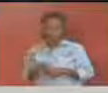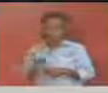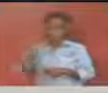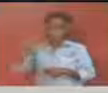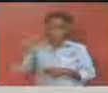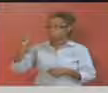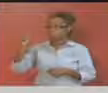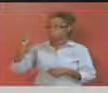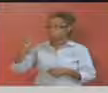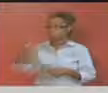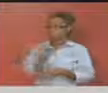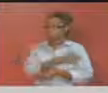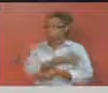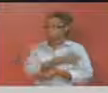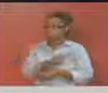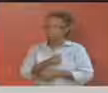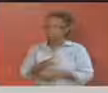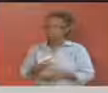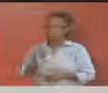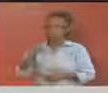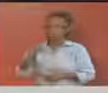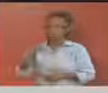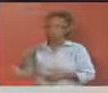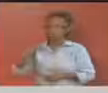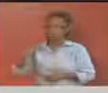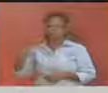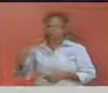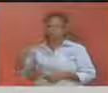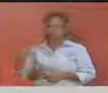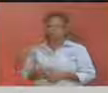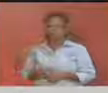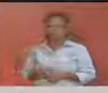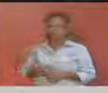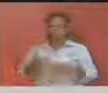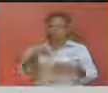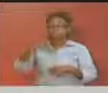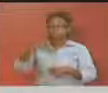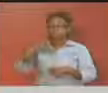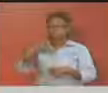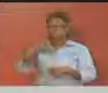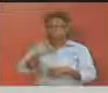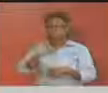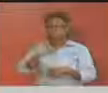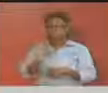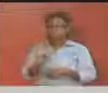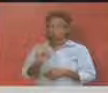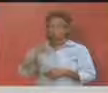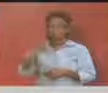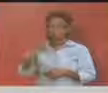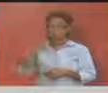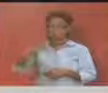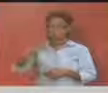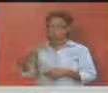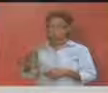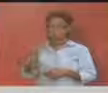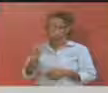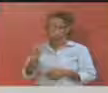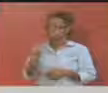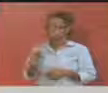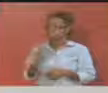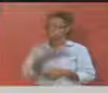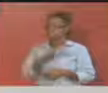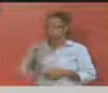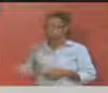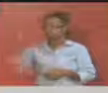120,000. At Point Fortin, 120,000. And at Tobago, 60,000. So we now have